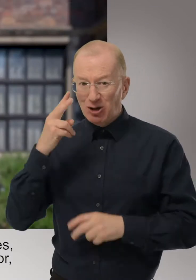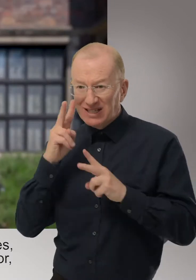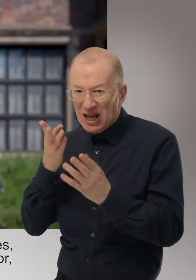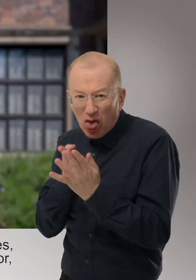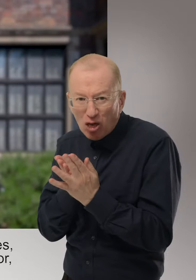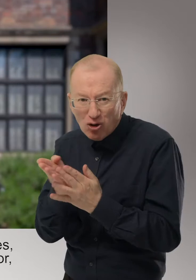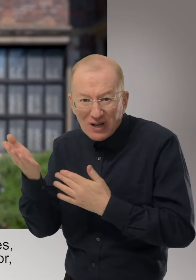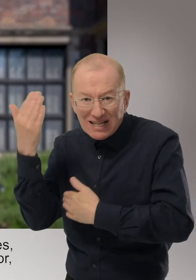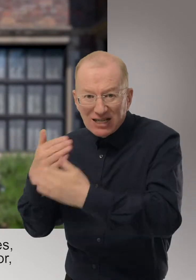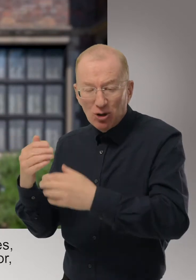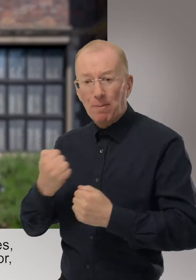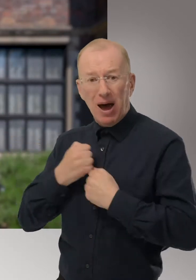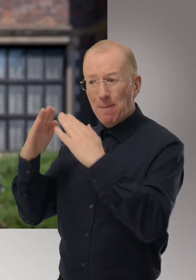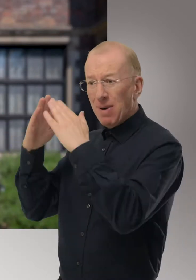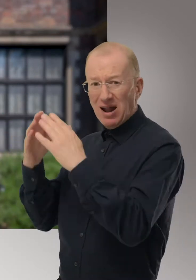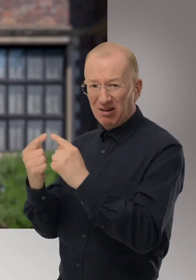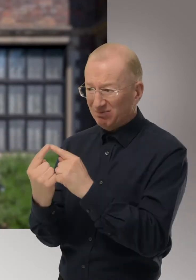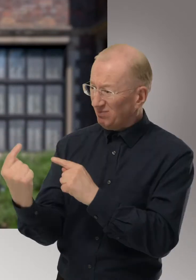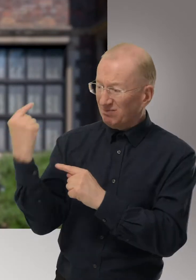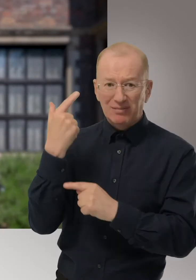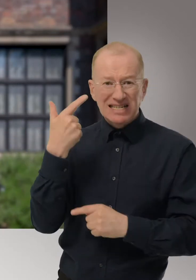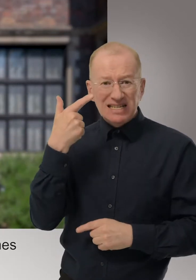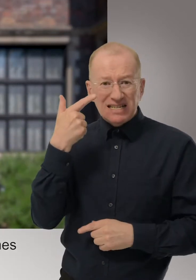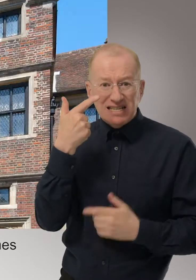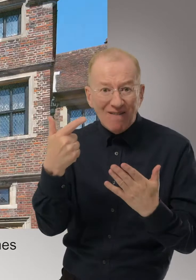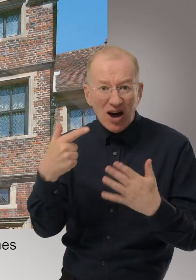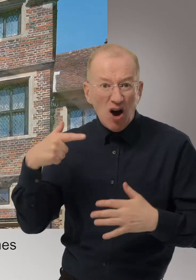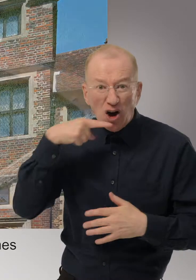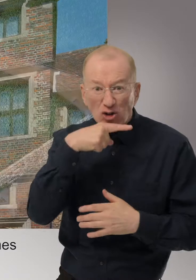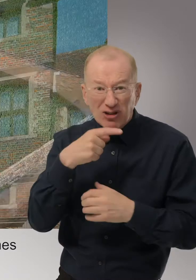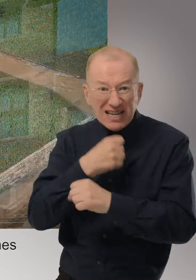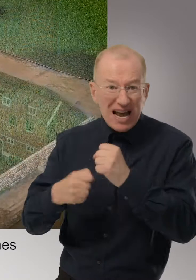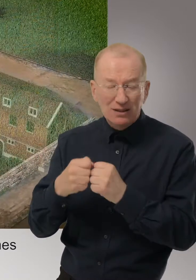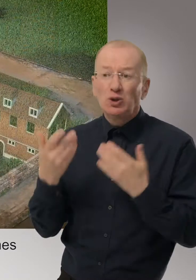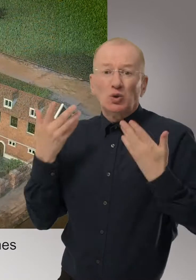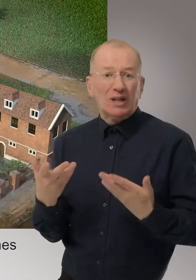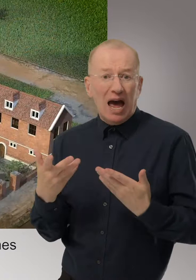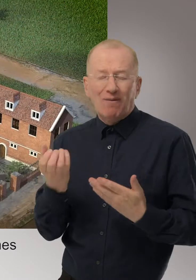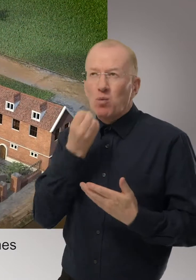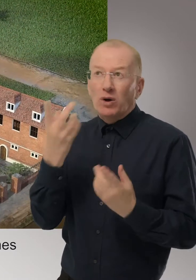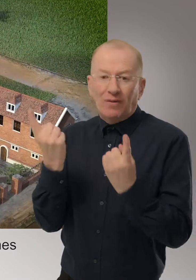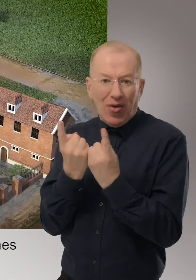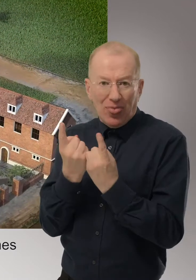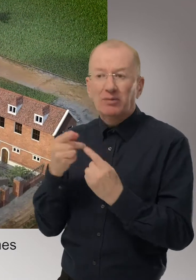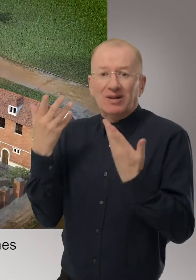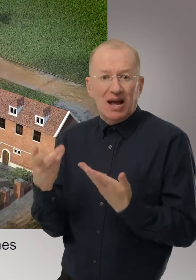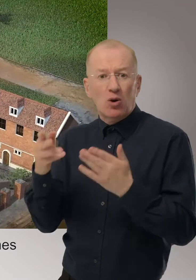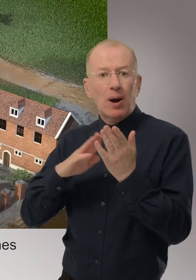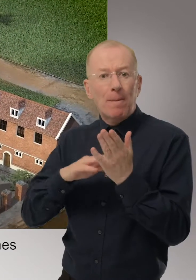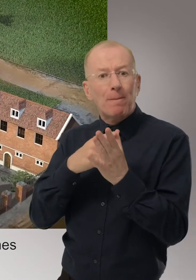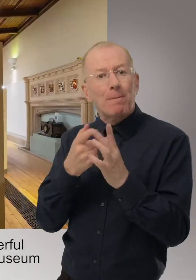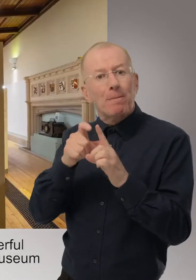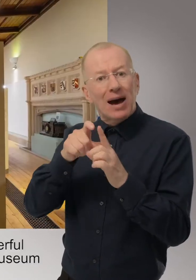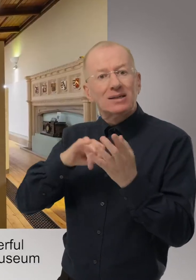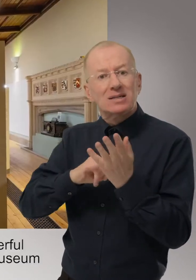I, the spirit of Chillington Manor, have watched for centuries. The history of my manor stretches back over 700